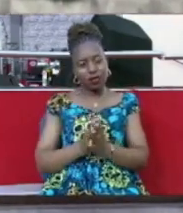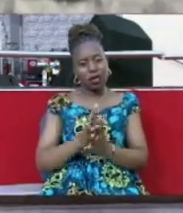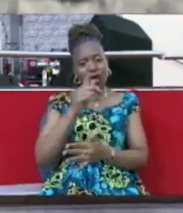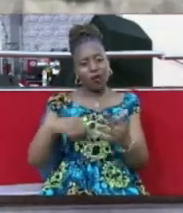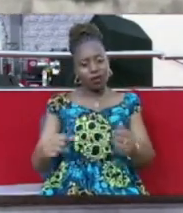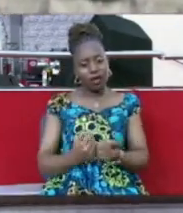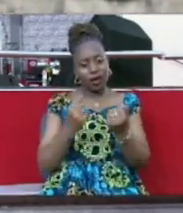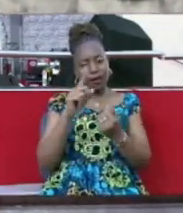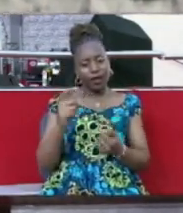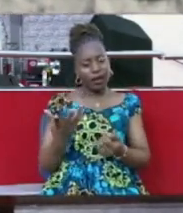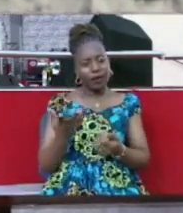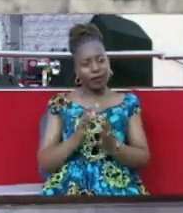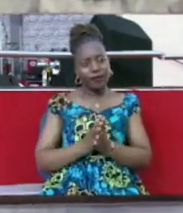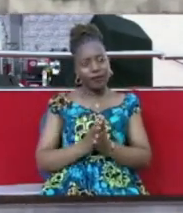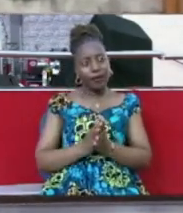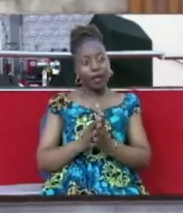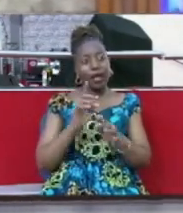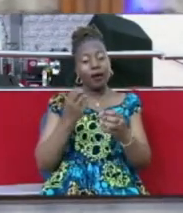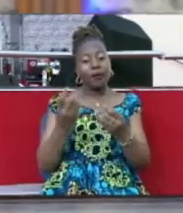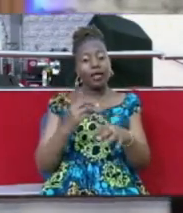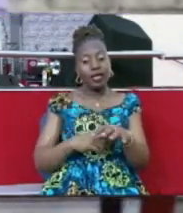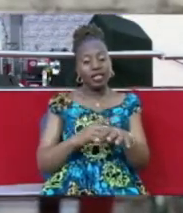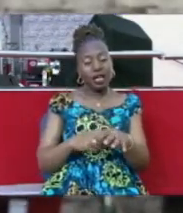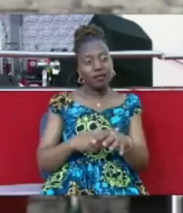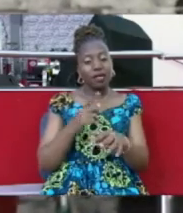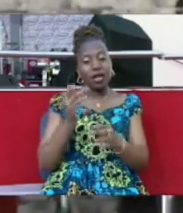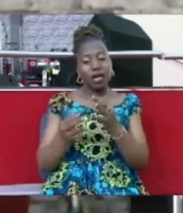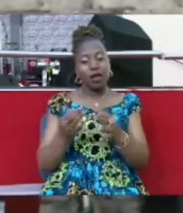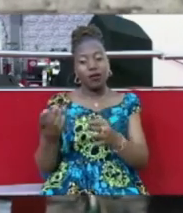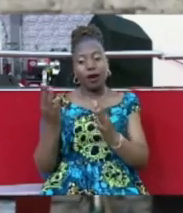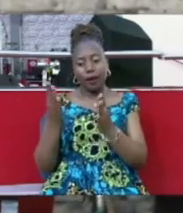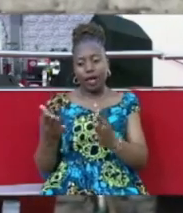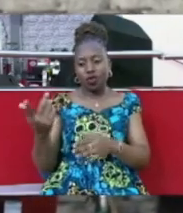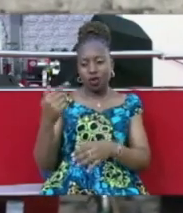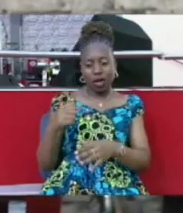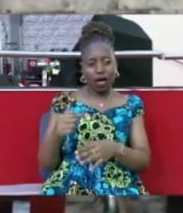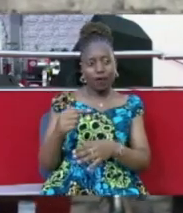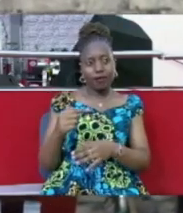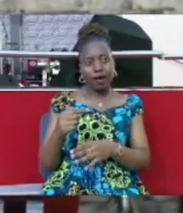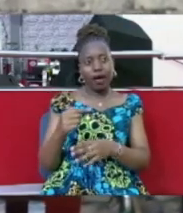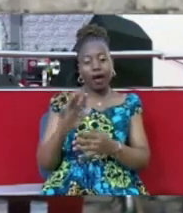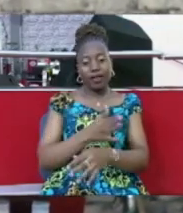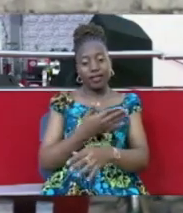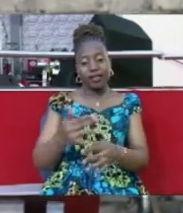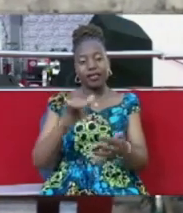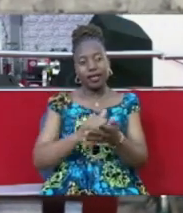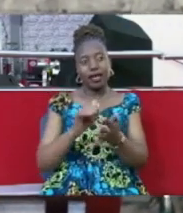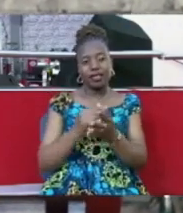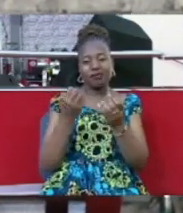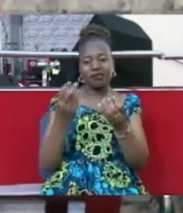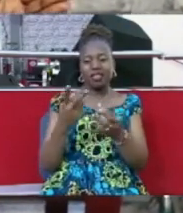Many times when someone comes and sings that song here, you see people looking at the worship team like this. You know, apart from the